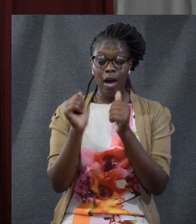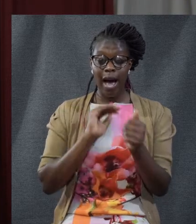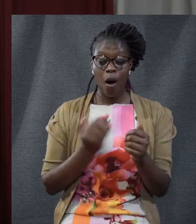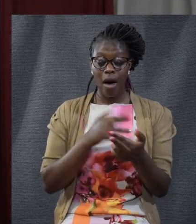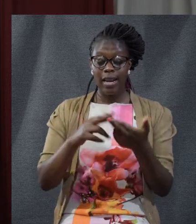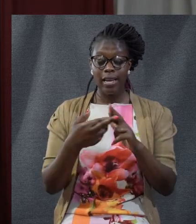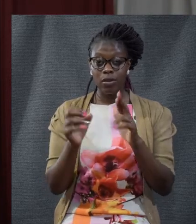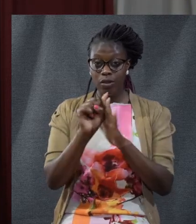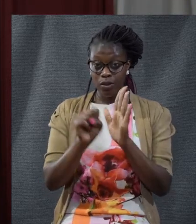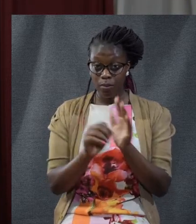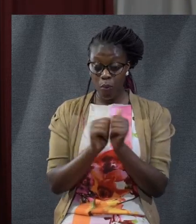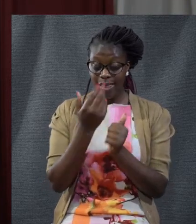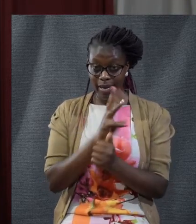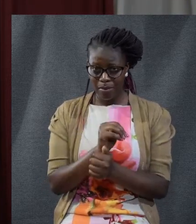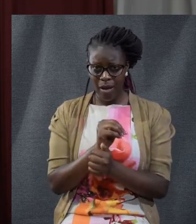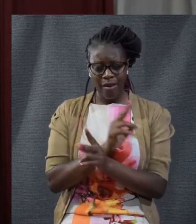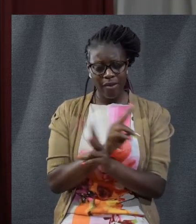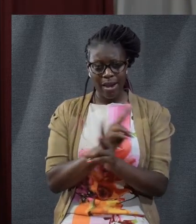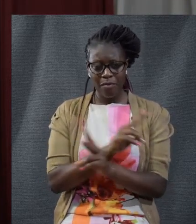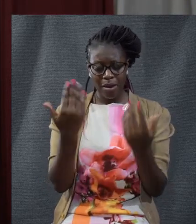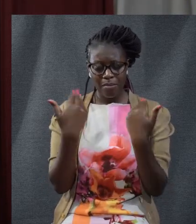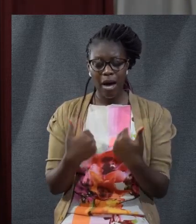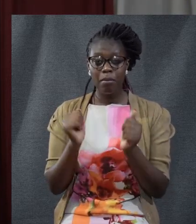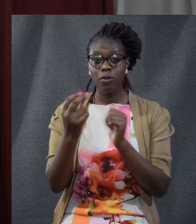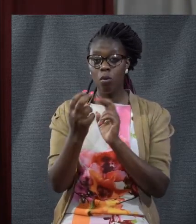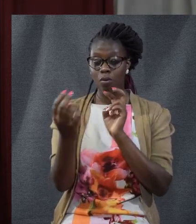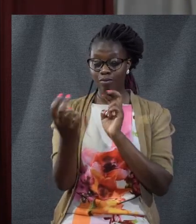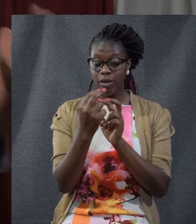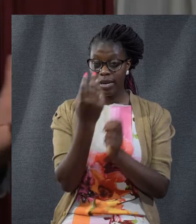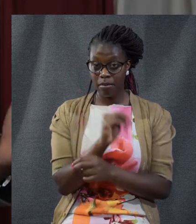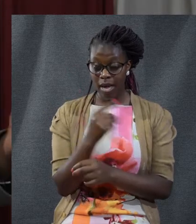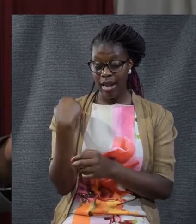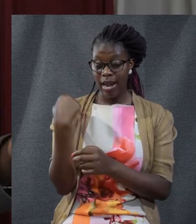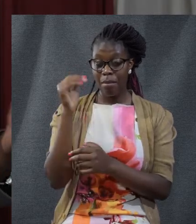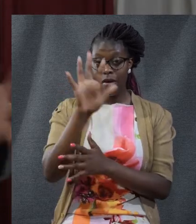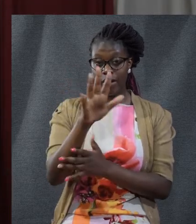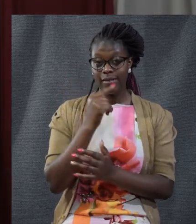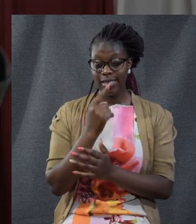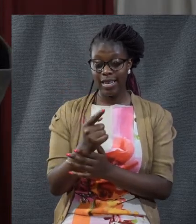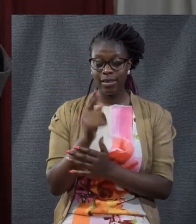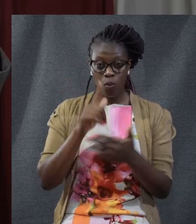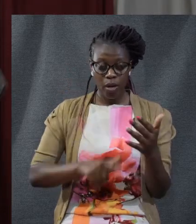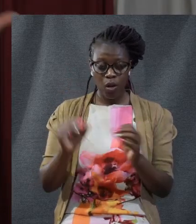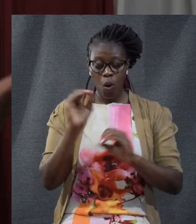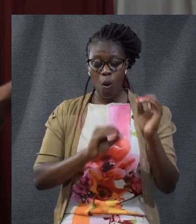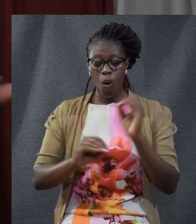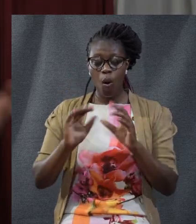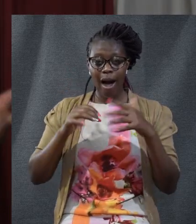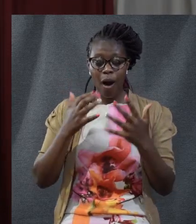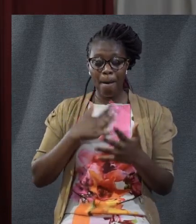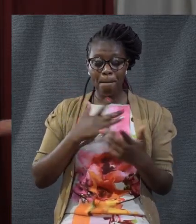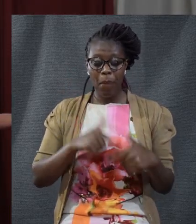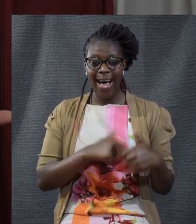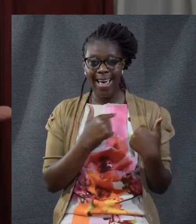is so personal and intimate that we are able to feel him. Praise the name of the Lord. And then number five, he says, oh, how my heart